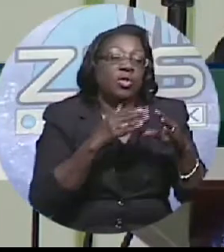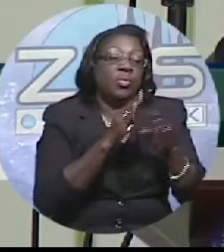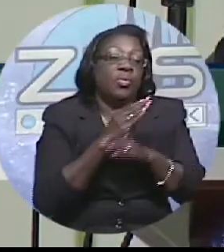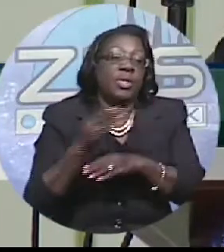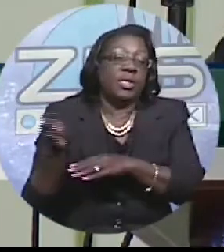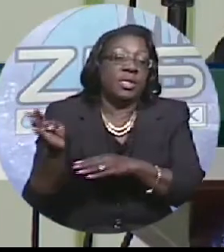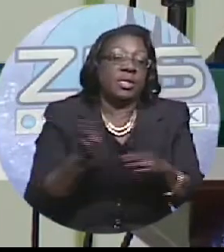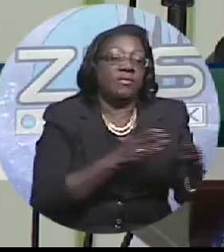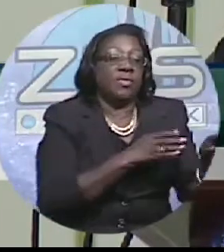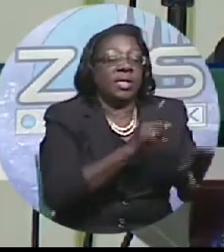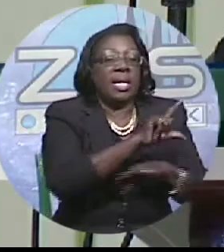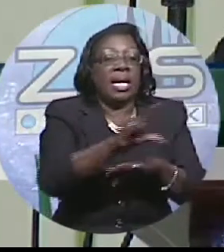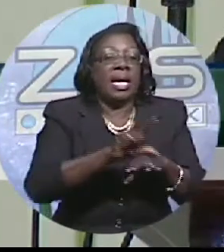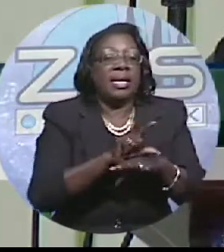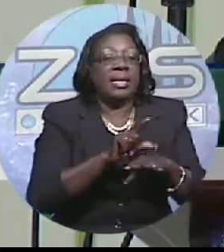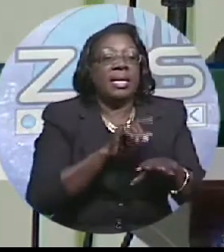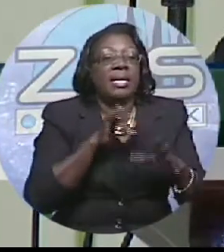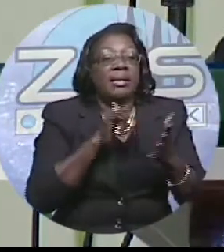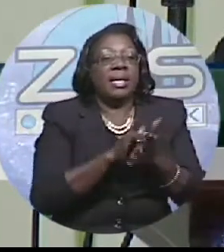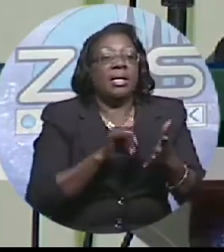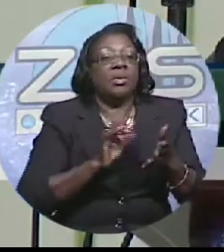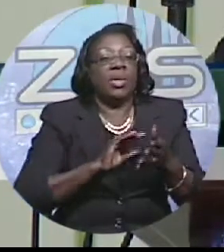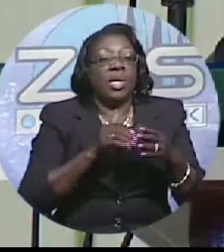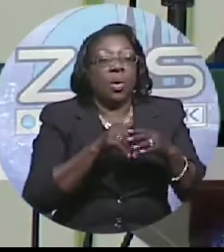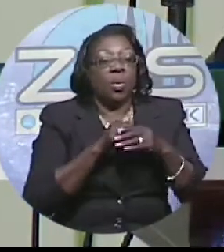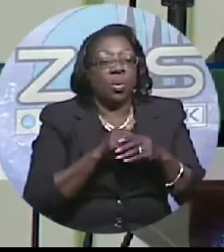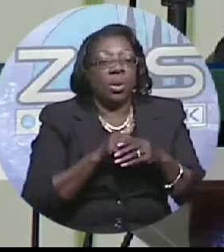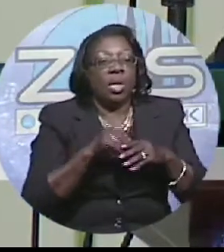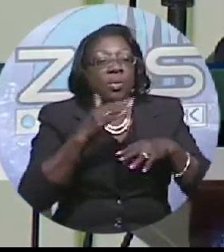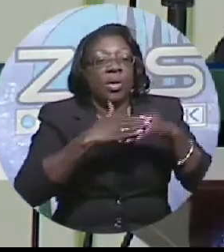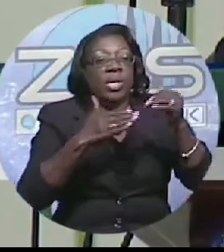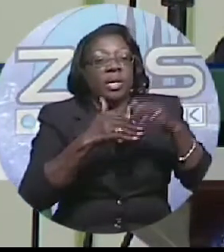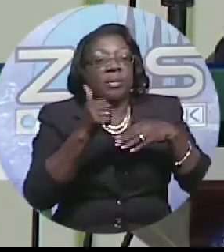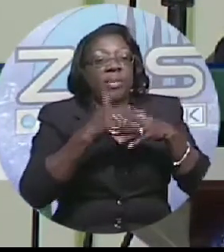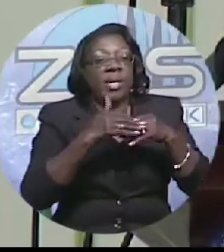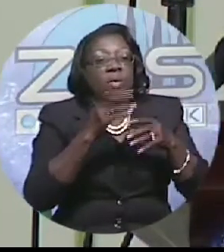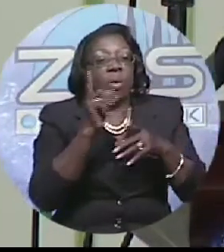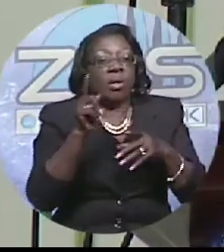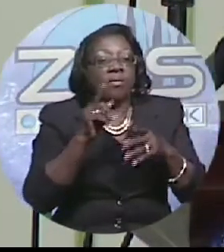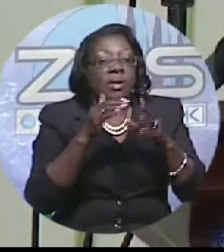land we own on which they have constructed one of their hotels.